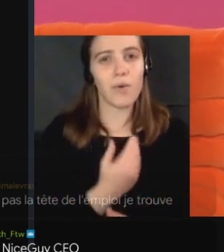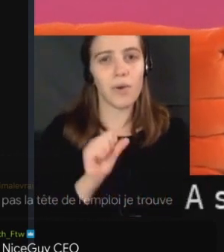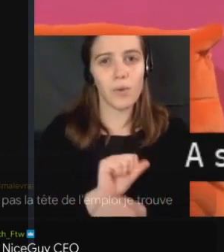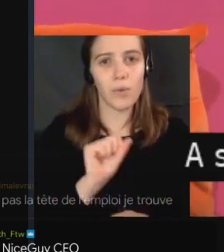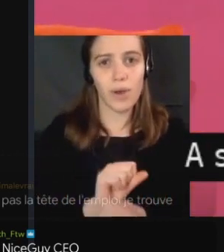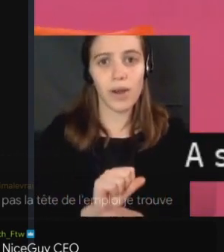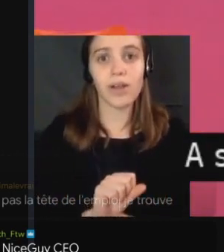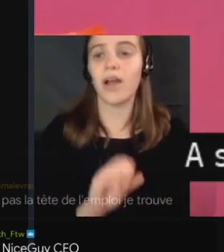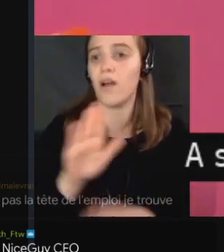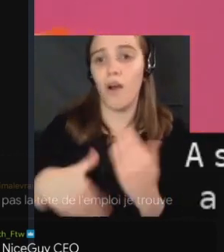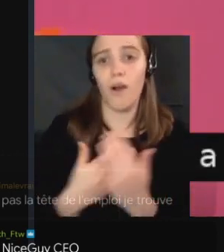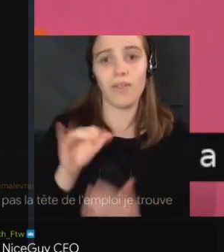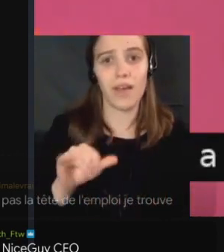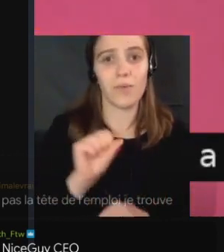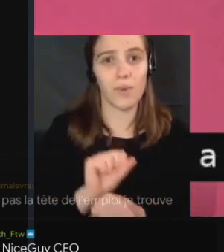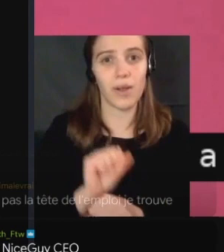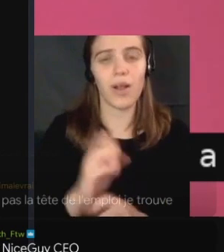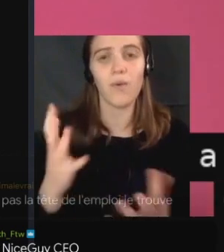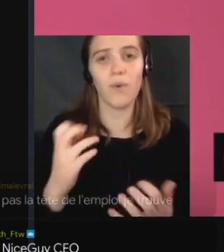past year.